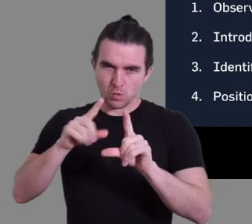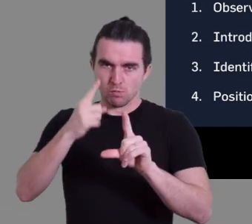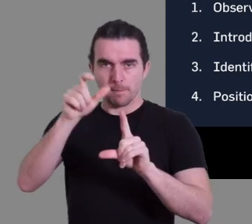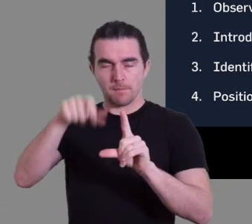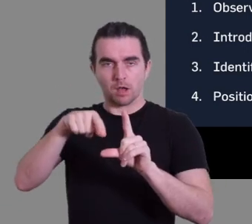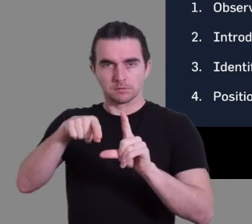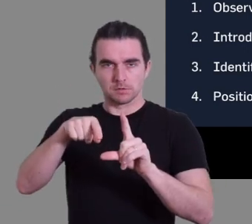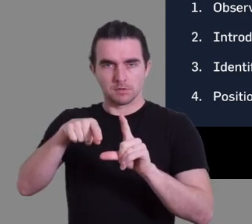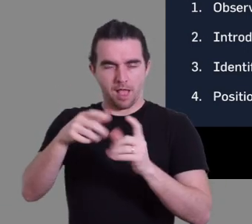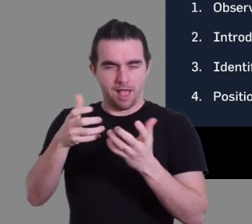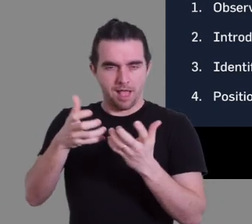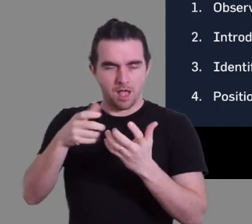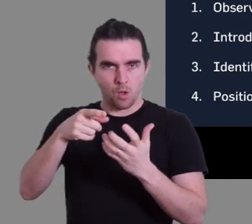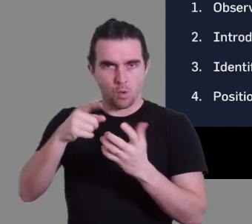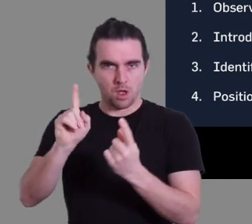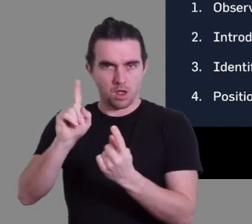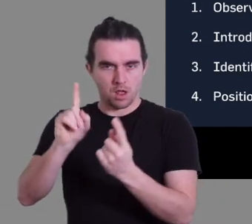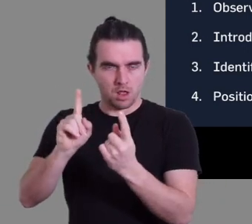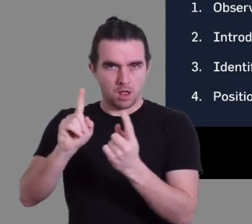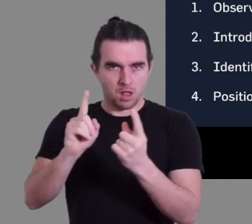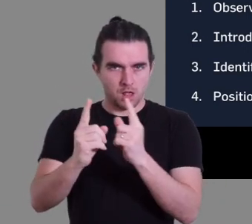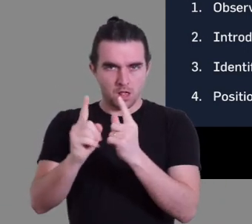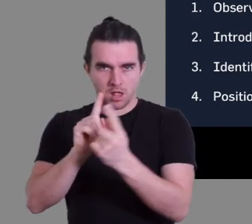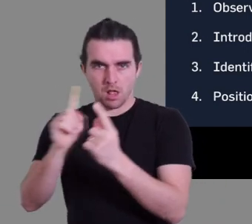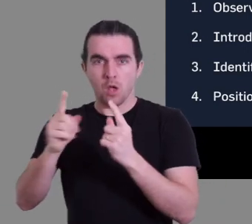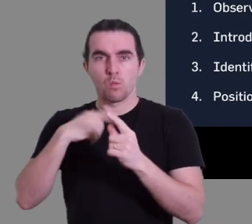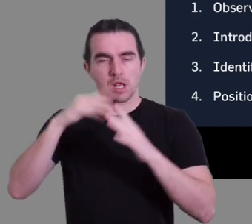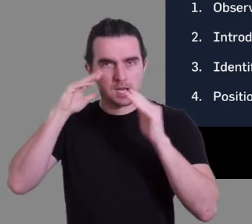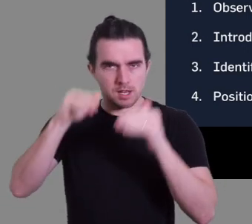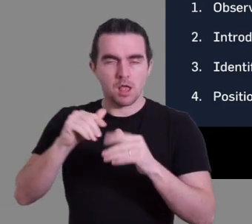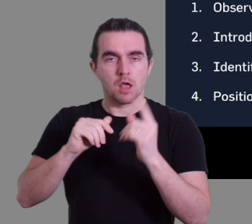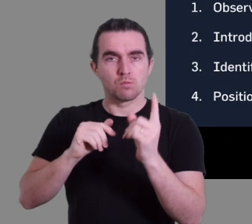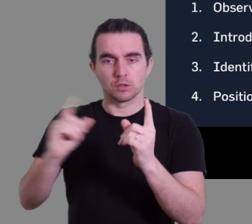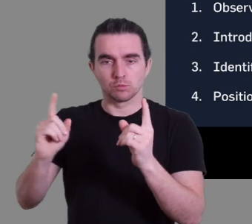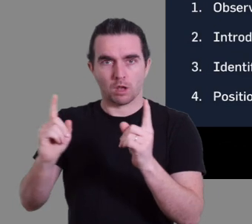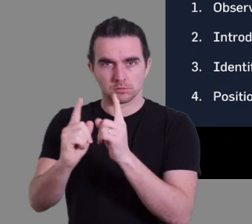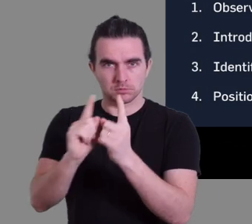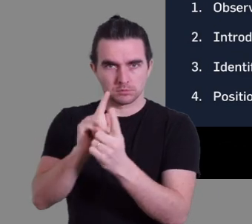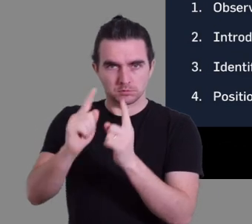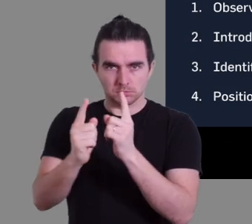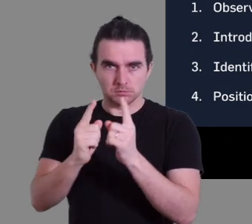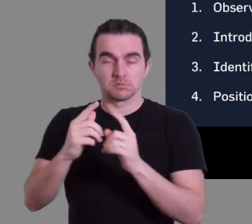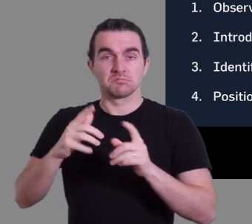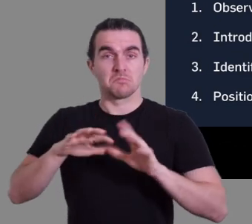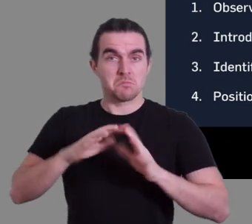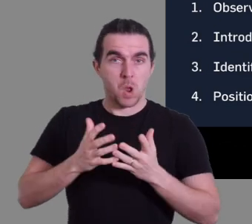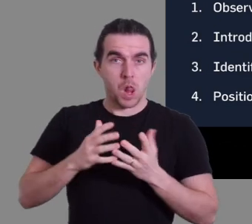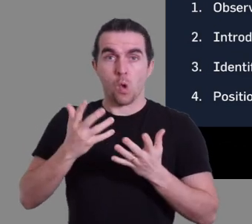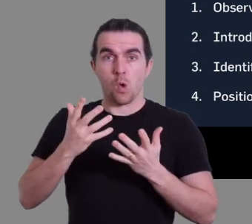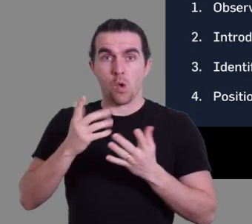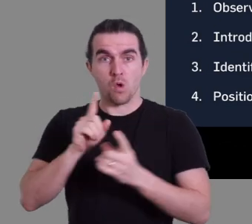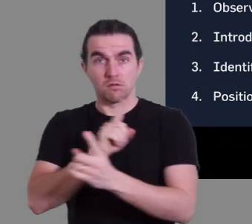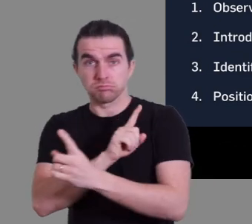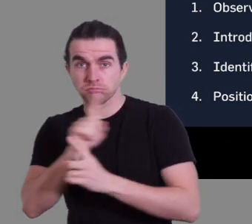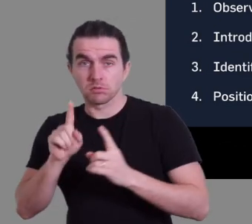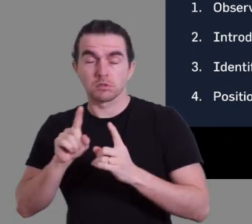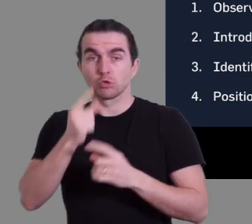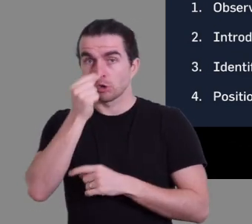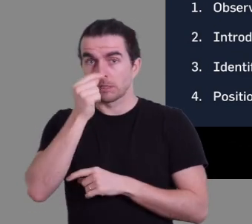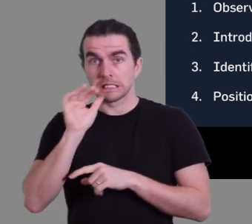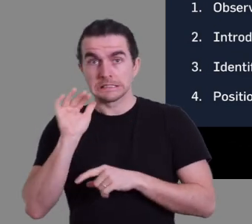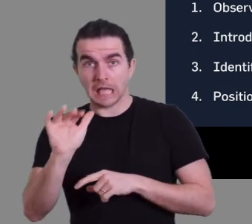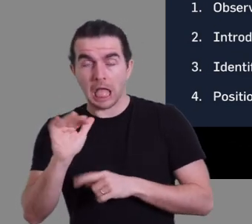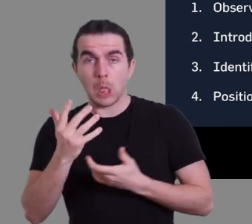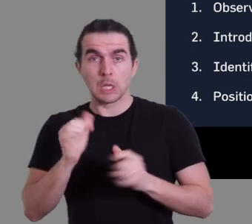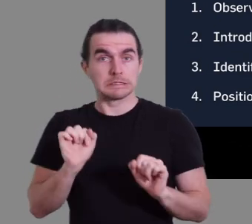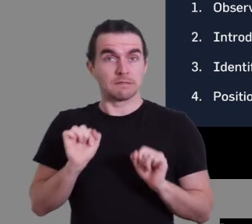individual within the duel. So we're looking at the 1v1 duel, either on the ball or off the ball. It could be attacker